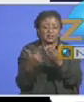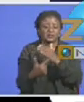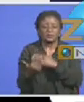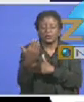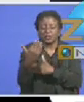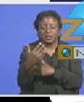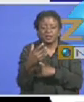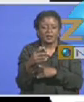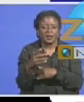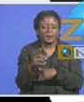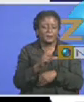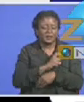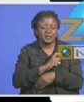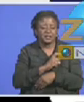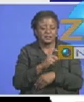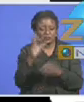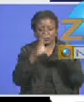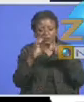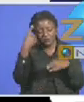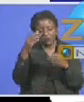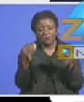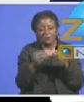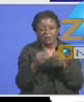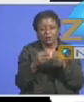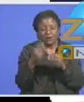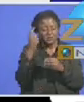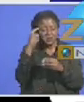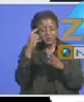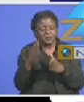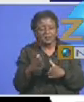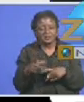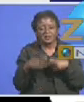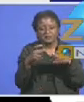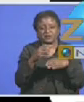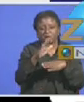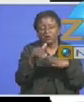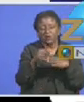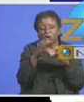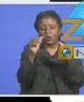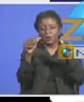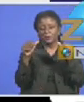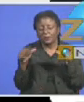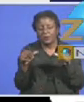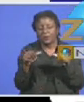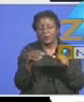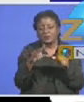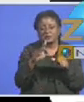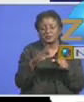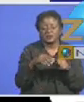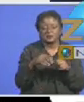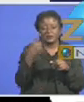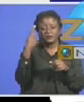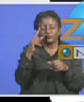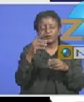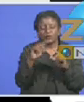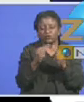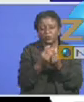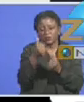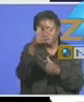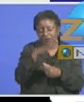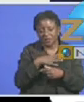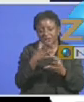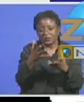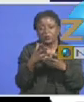Meantime, police looking for many more suspects. Police here in the Capitol issuing an all-points bulletin today for a group of men they want to question